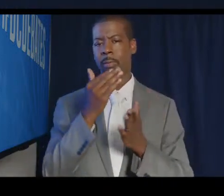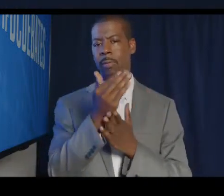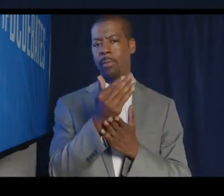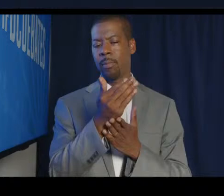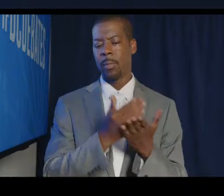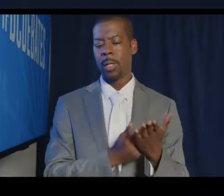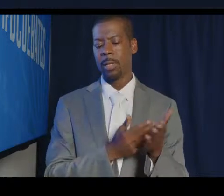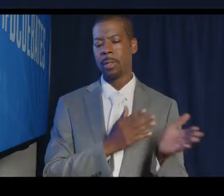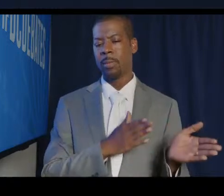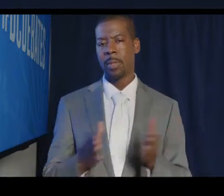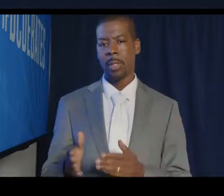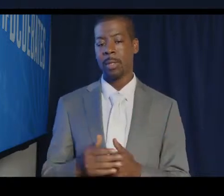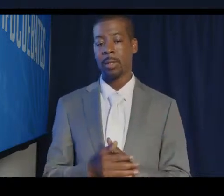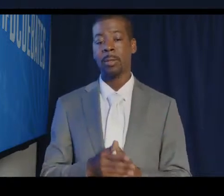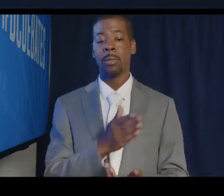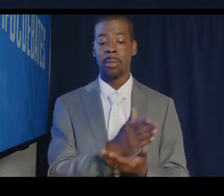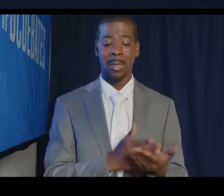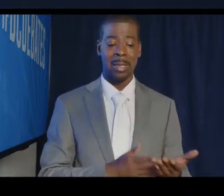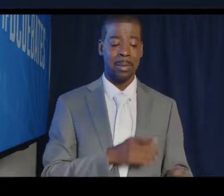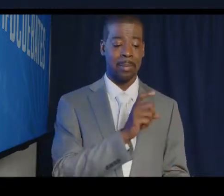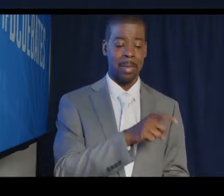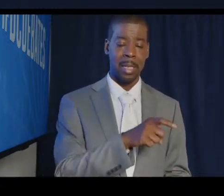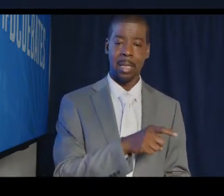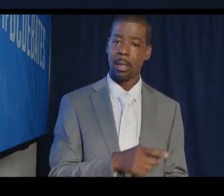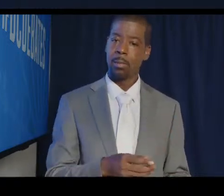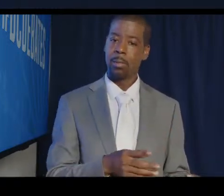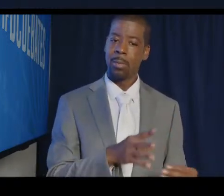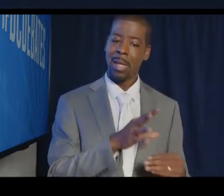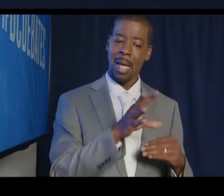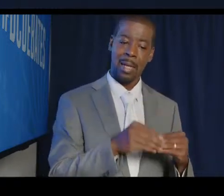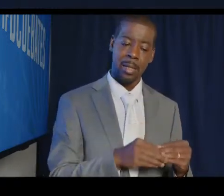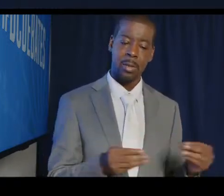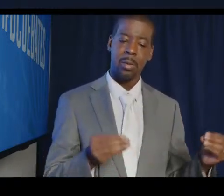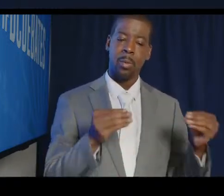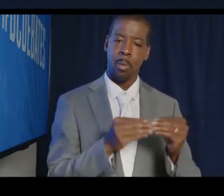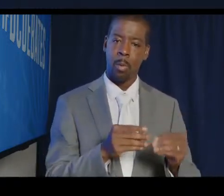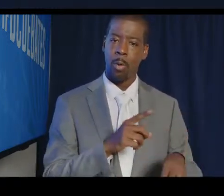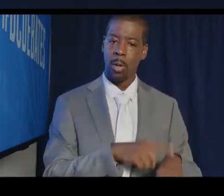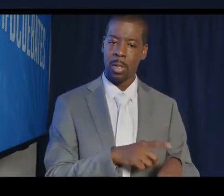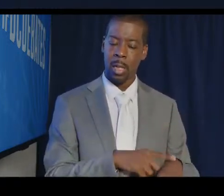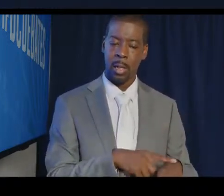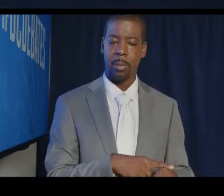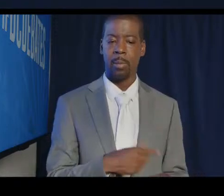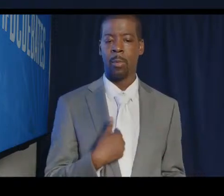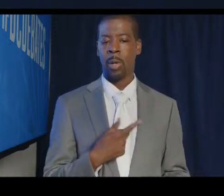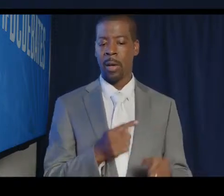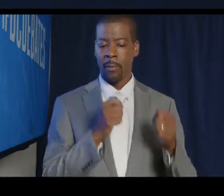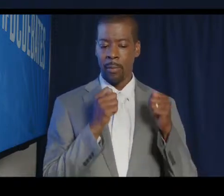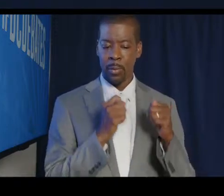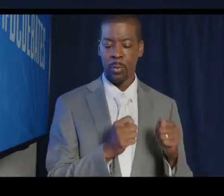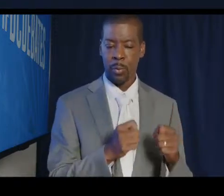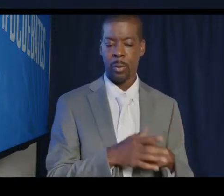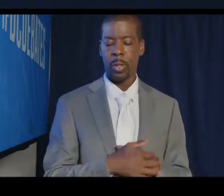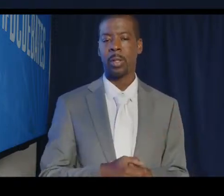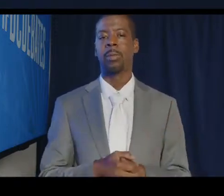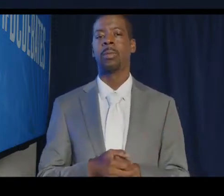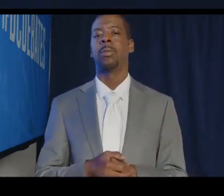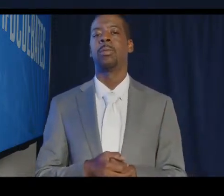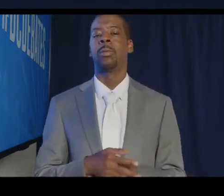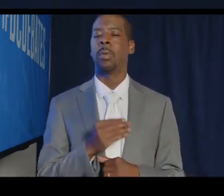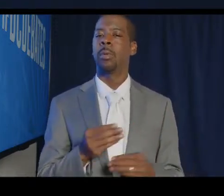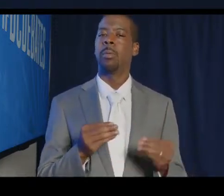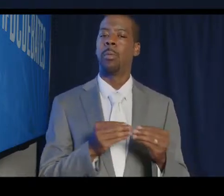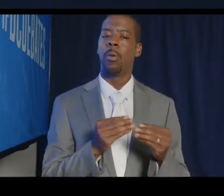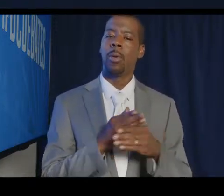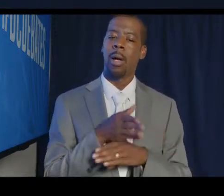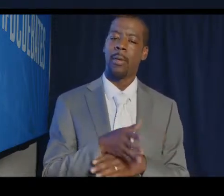There might be some who need additional time, and so we have invested in high impact tutoring. I think we're not entirely, I